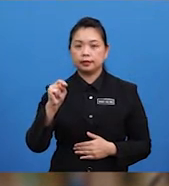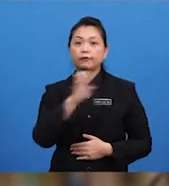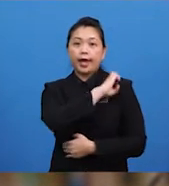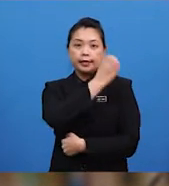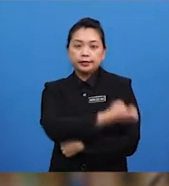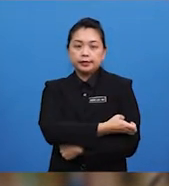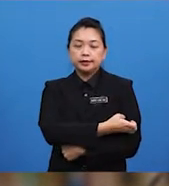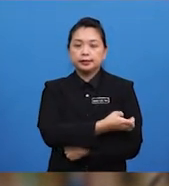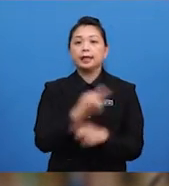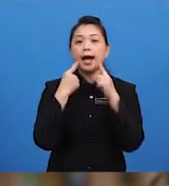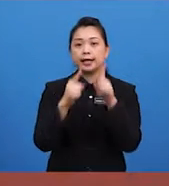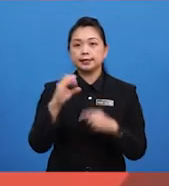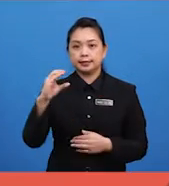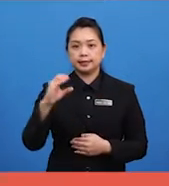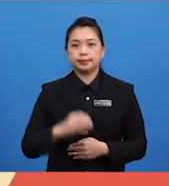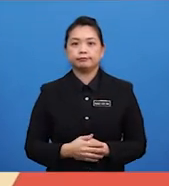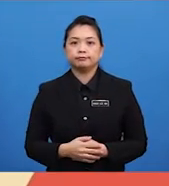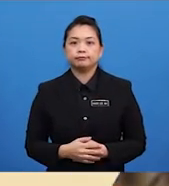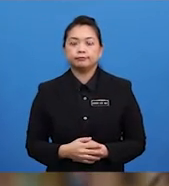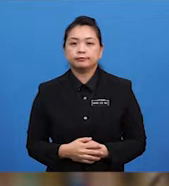The answer is C.